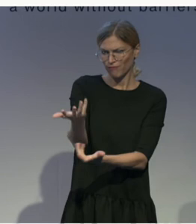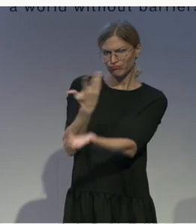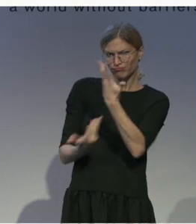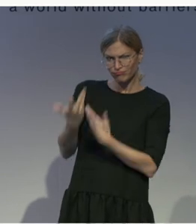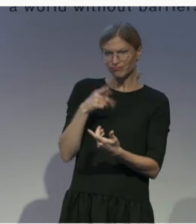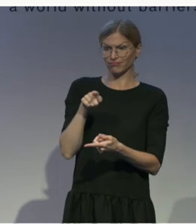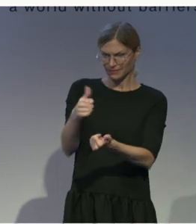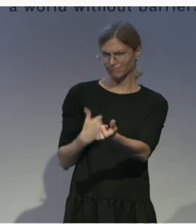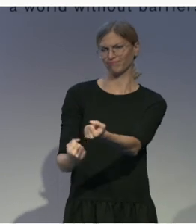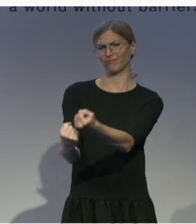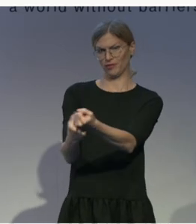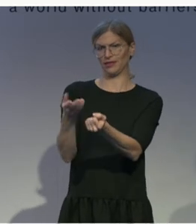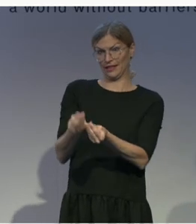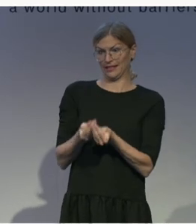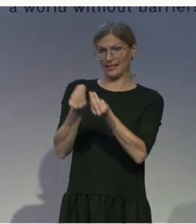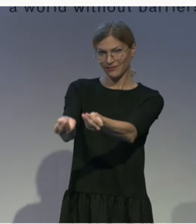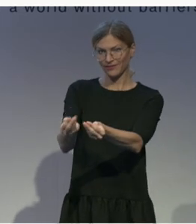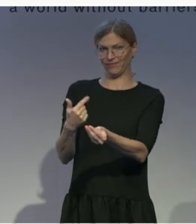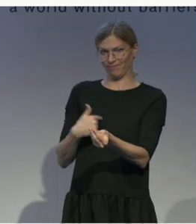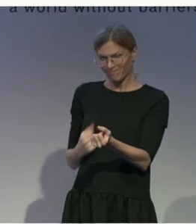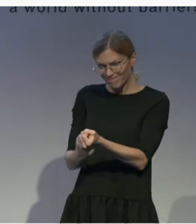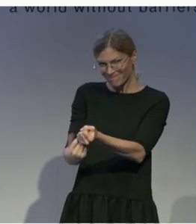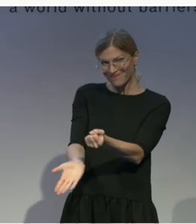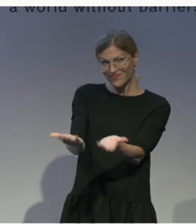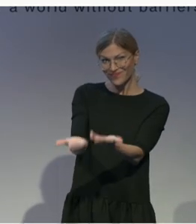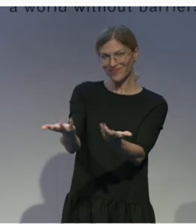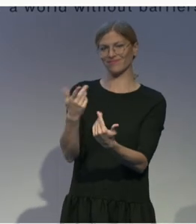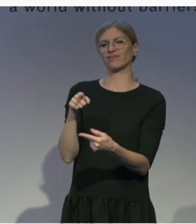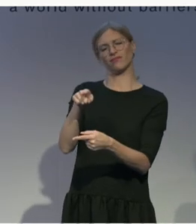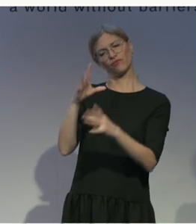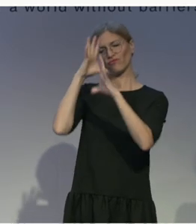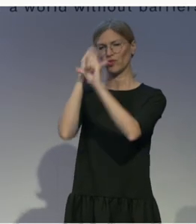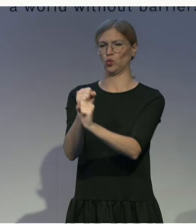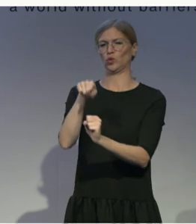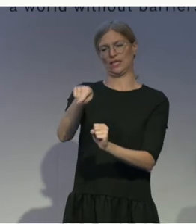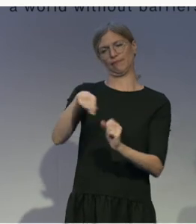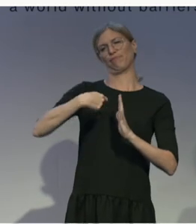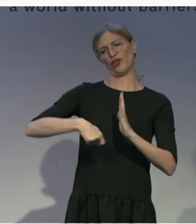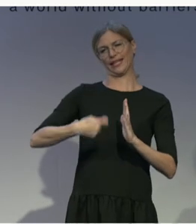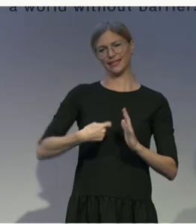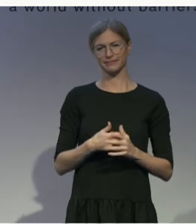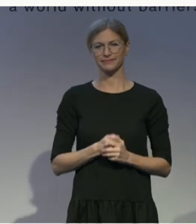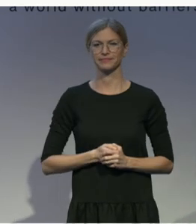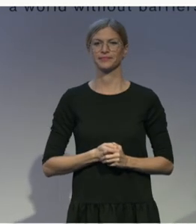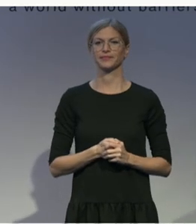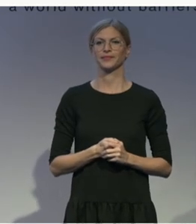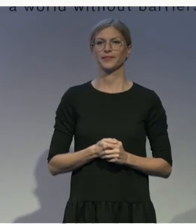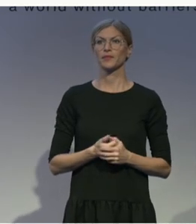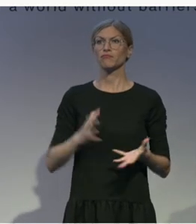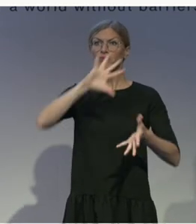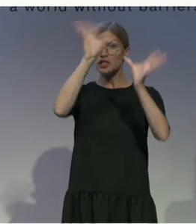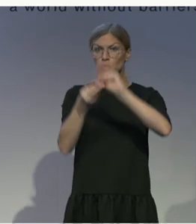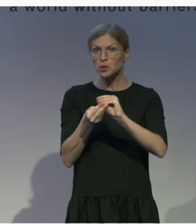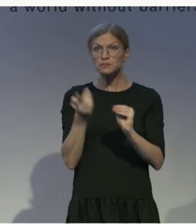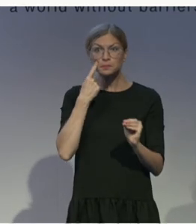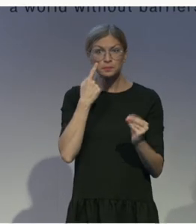So self-advocacy is the main focus of the whole project. And the result was that there is,